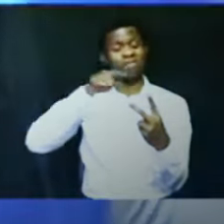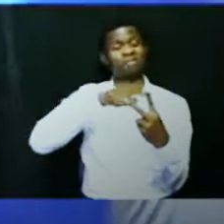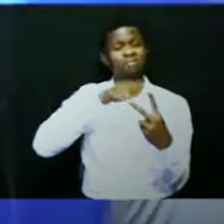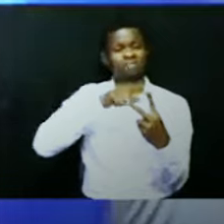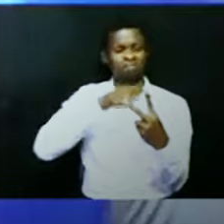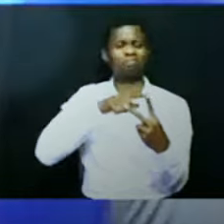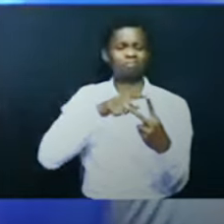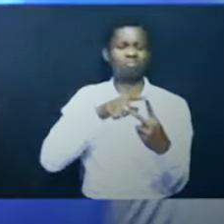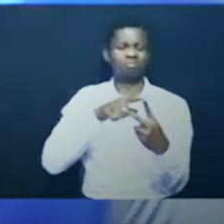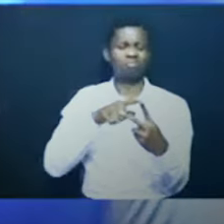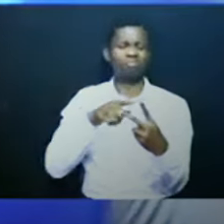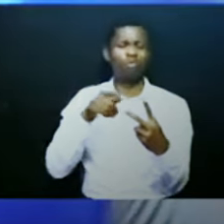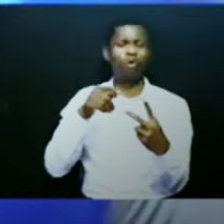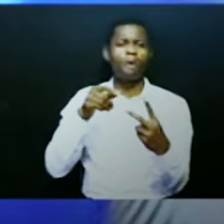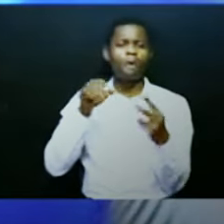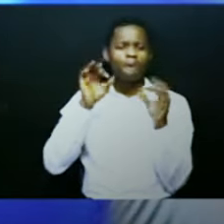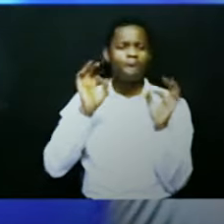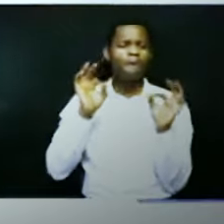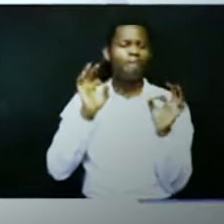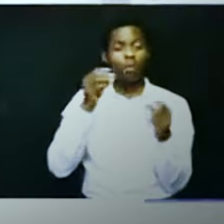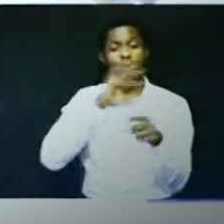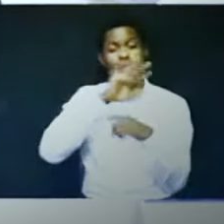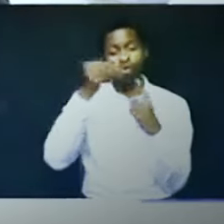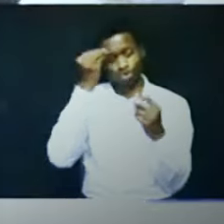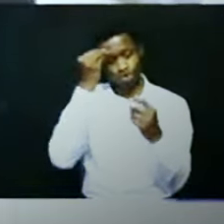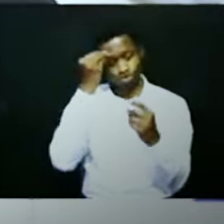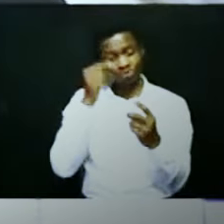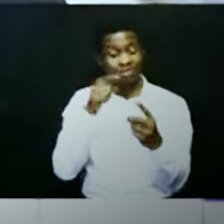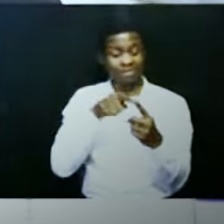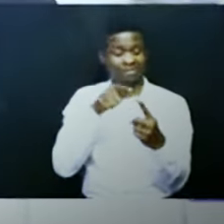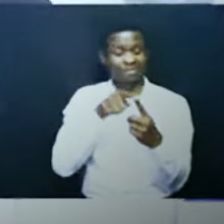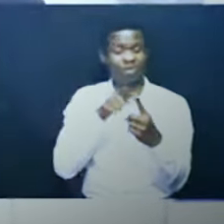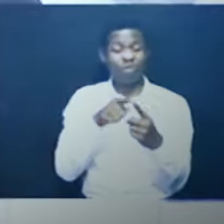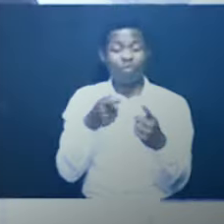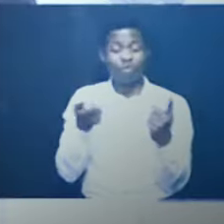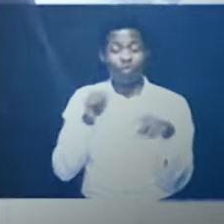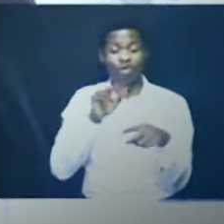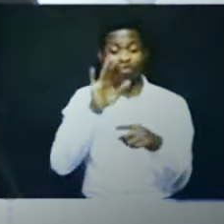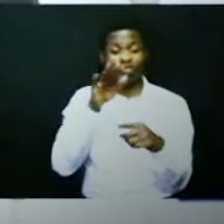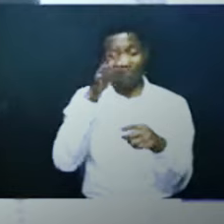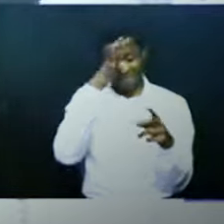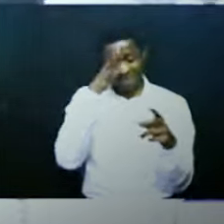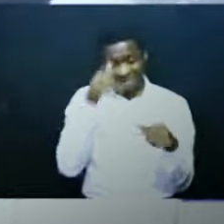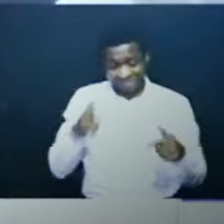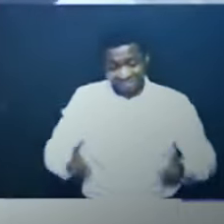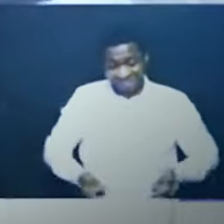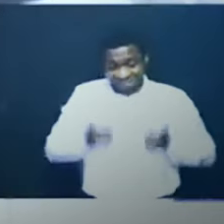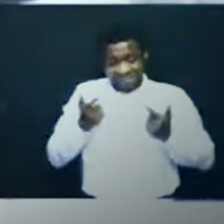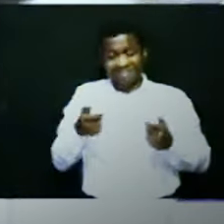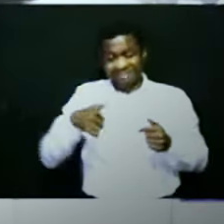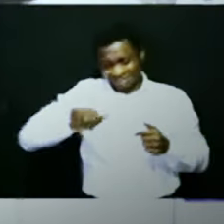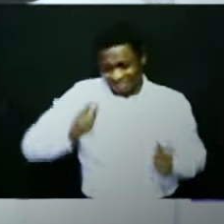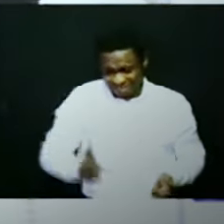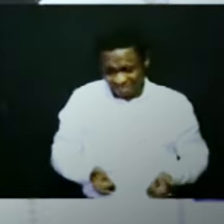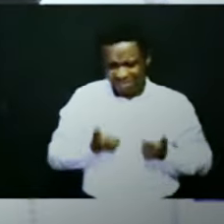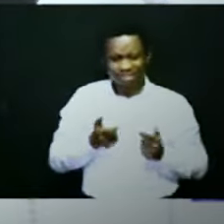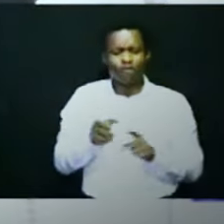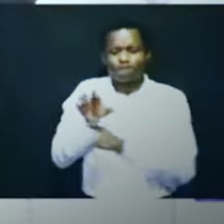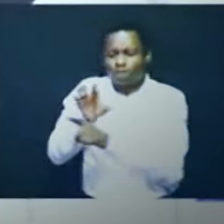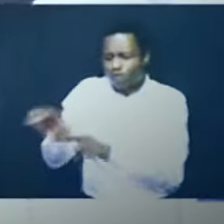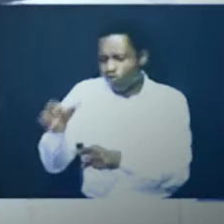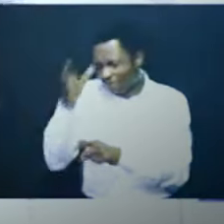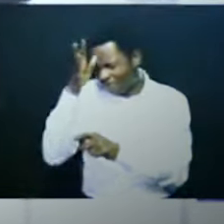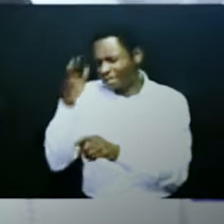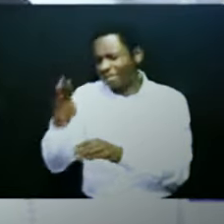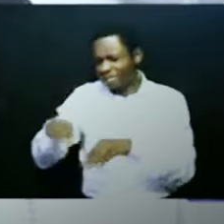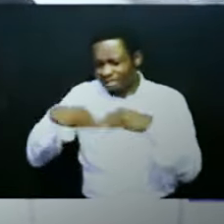Now for him, whilst the father was still alive, he forced the father for his portion of his